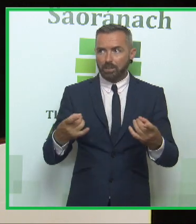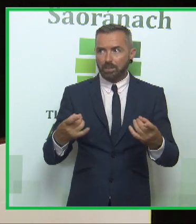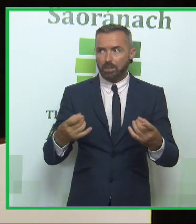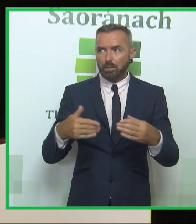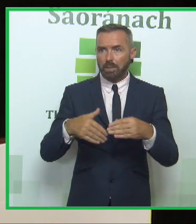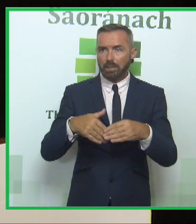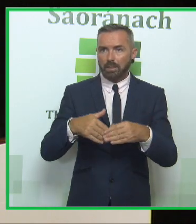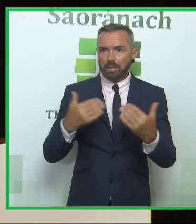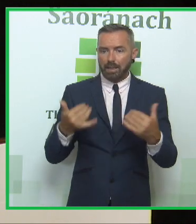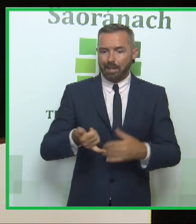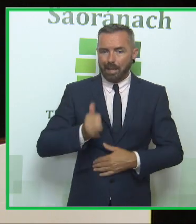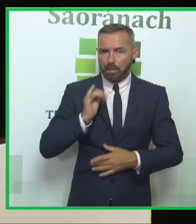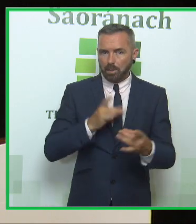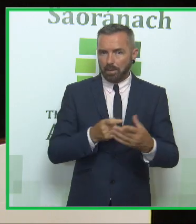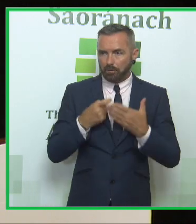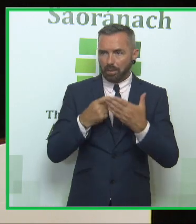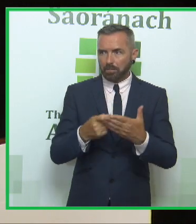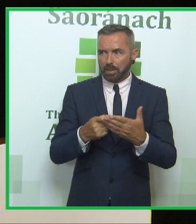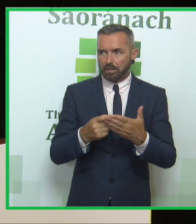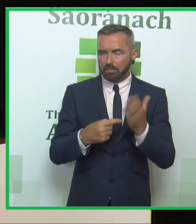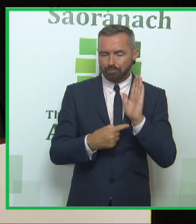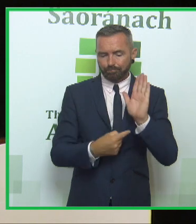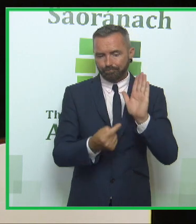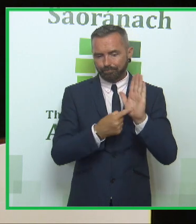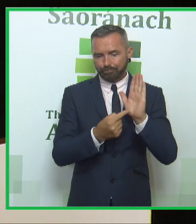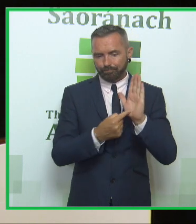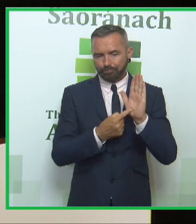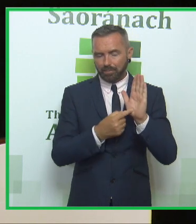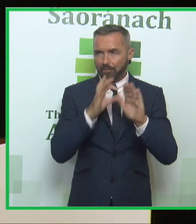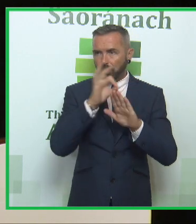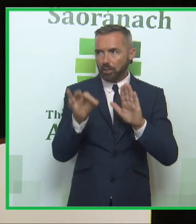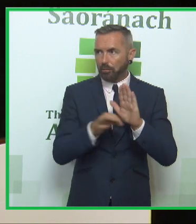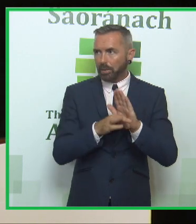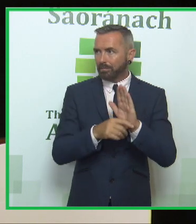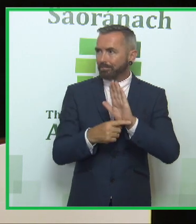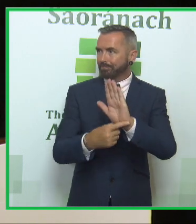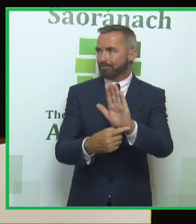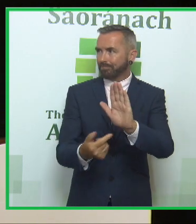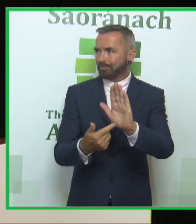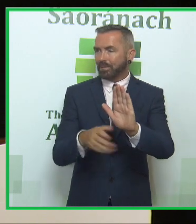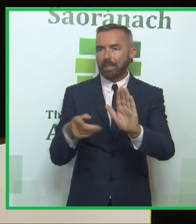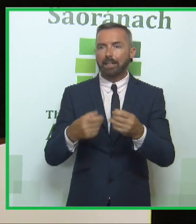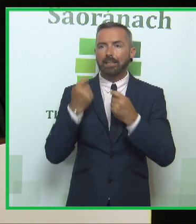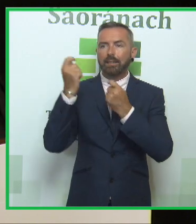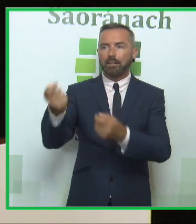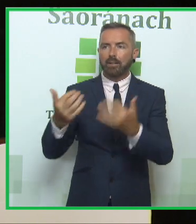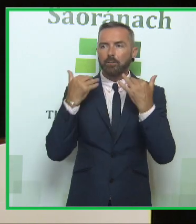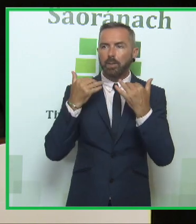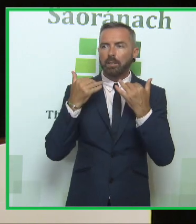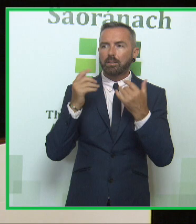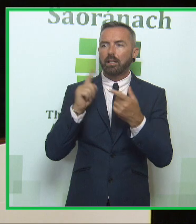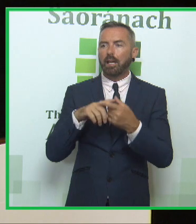in a position to make recommendations, to bring forward to government. We are in this privileged position that we can land that data and